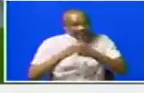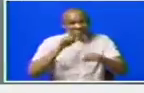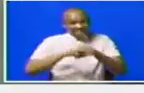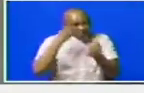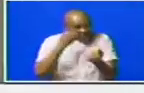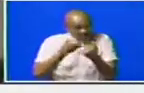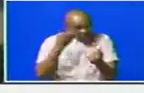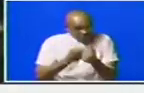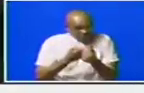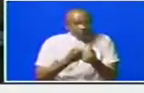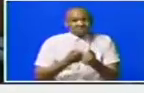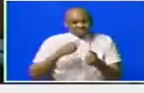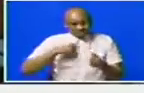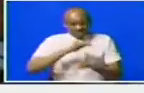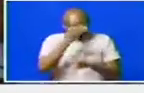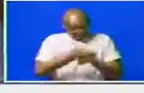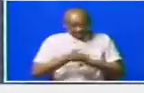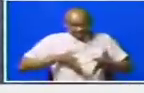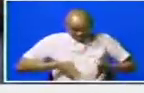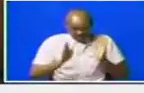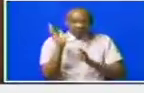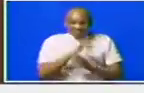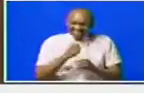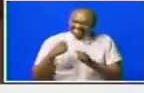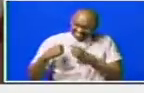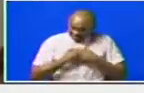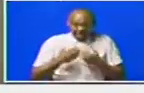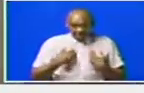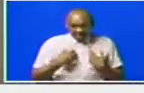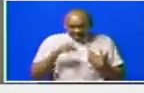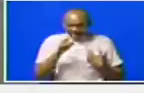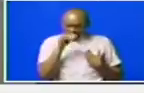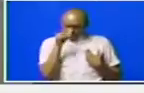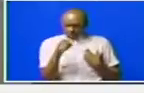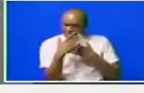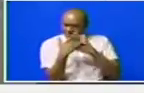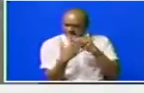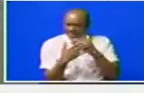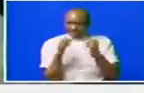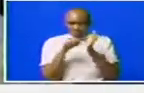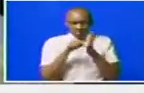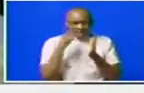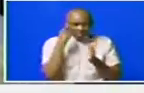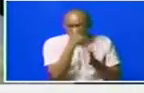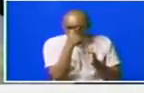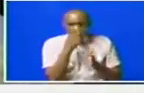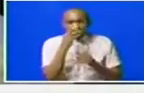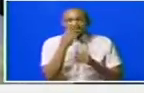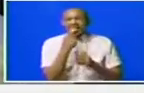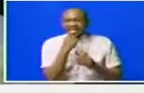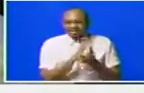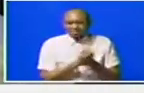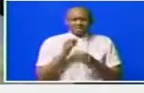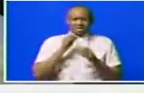difficult but successful pregnancy and delivery, Catherine noticed that she had blurred vision. I realized,